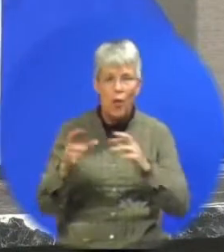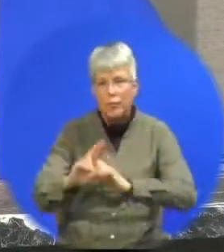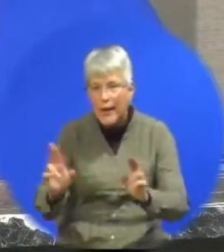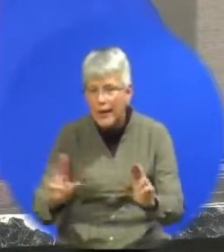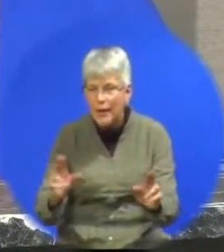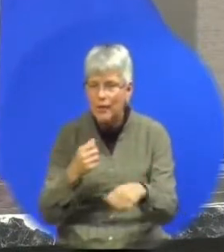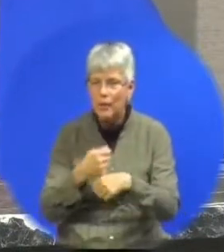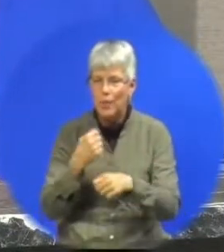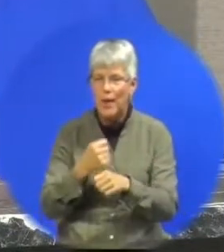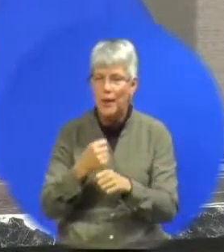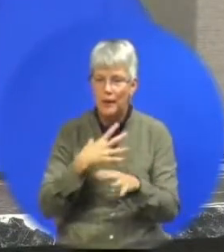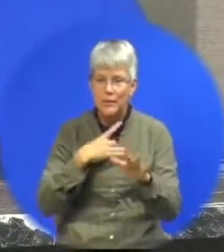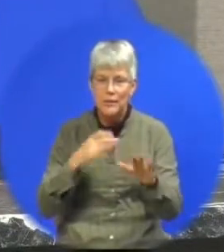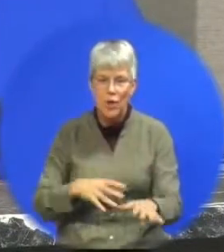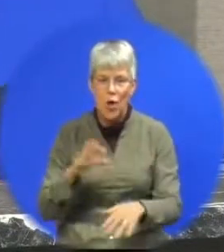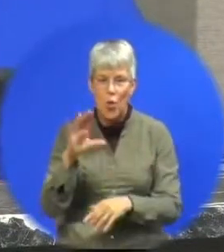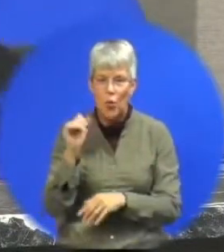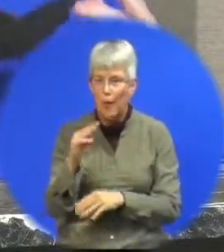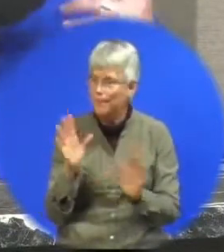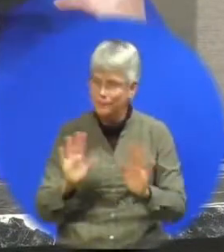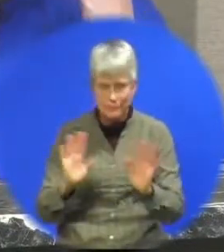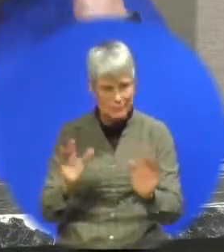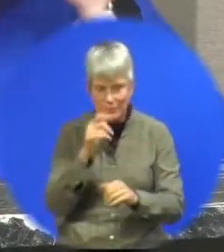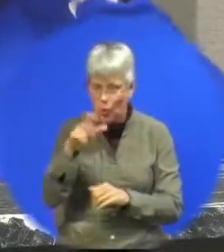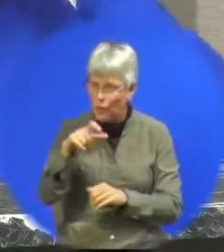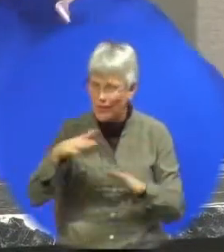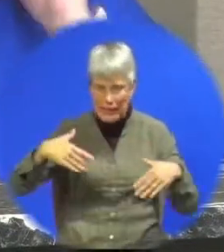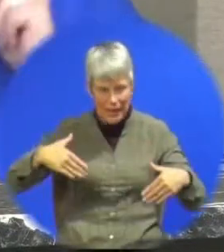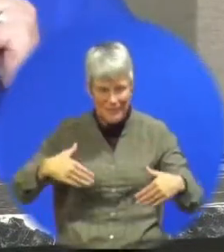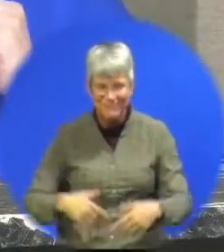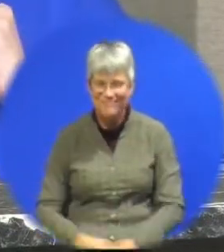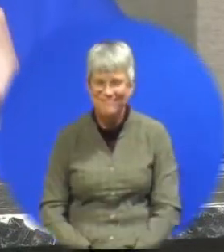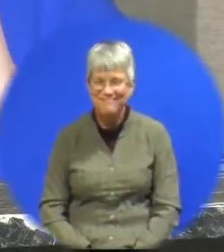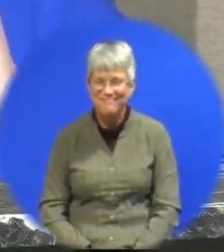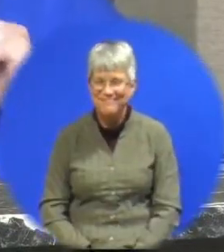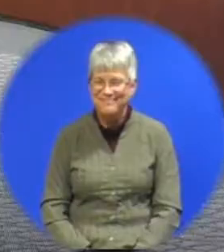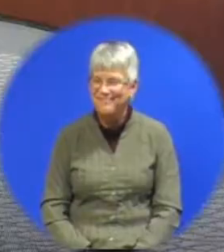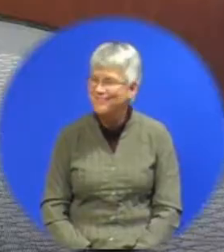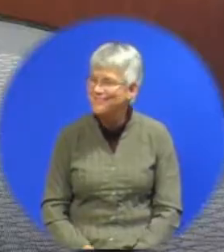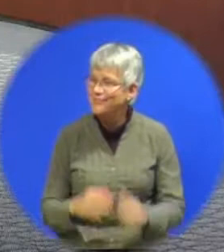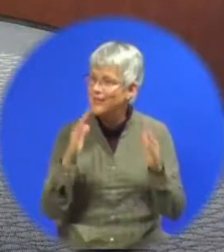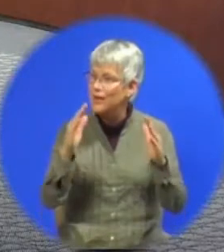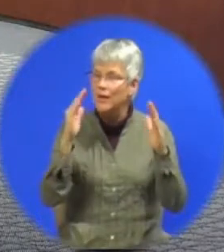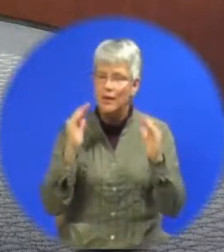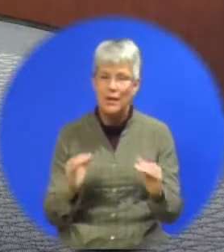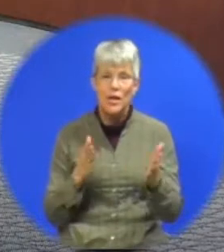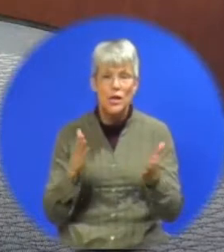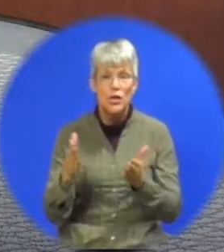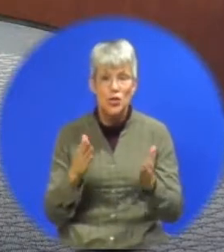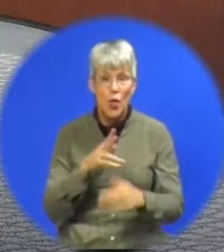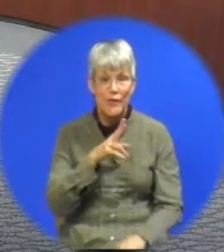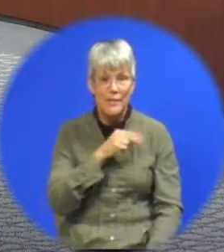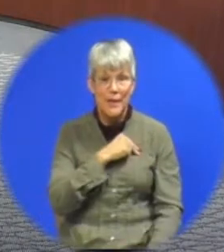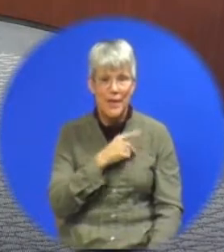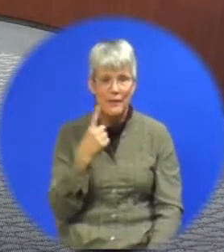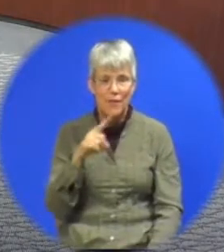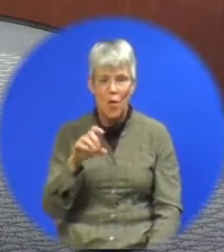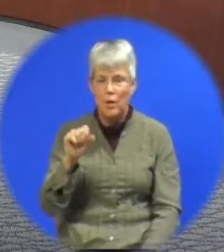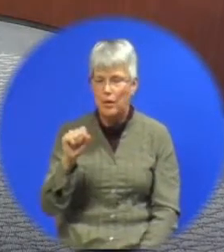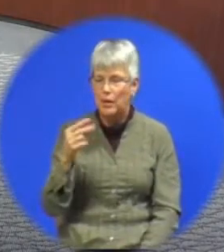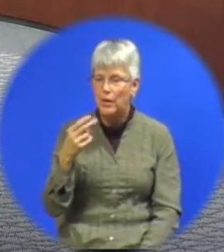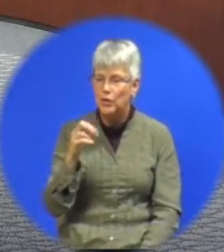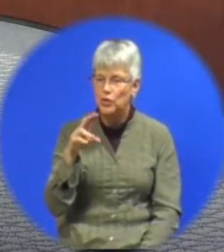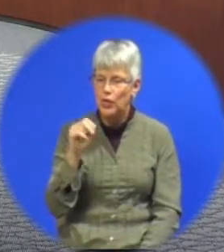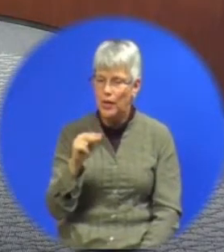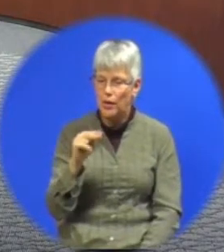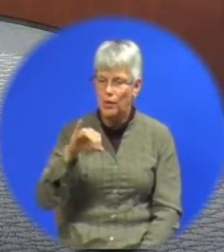So, thank you, Scott. Thanks. Next on our agenda is a service pin for Sharon Jablonski. Sally, would you